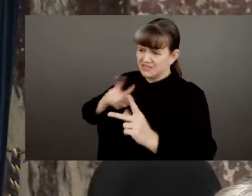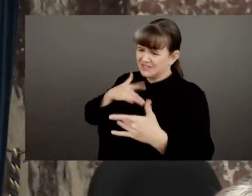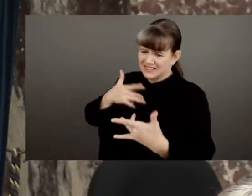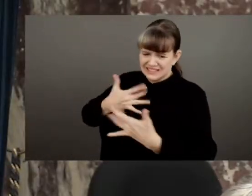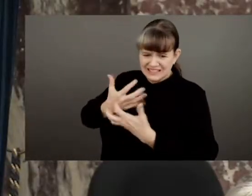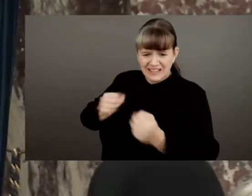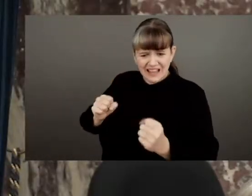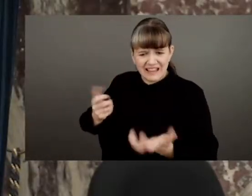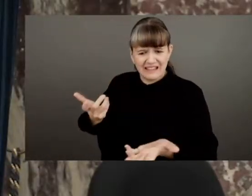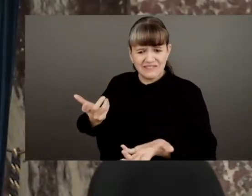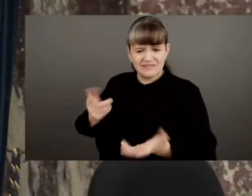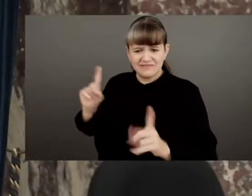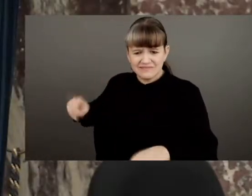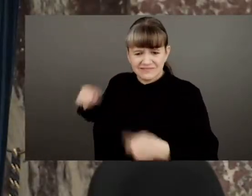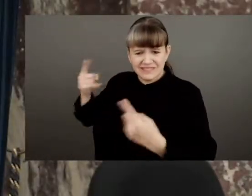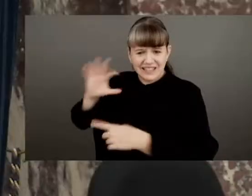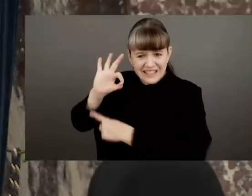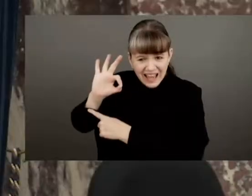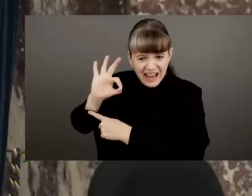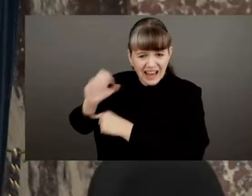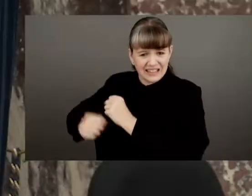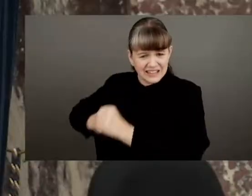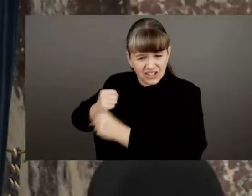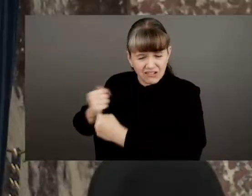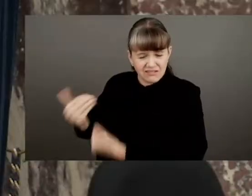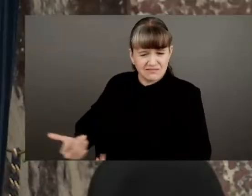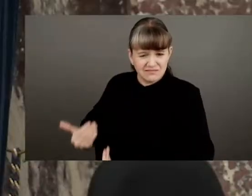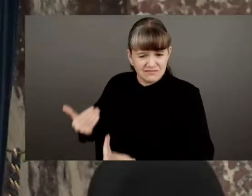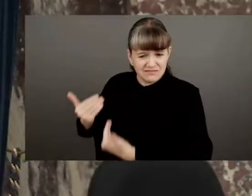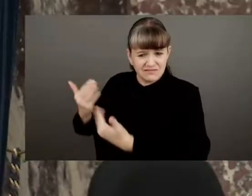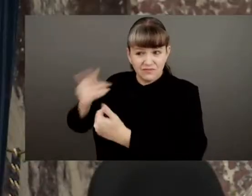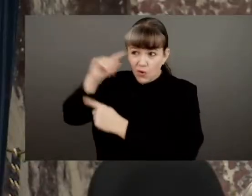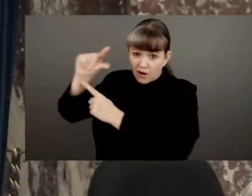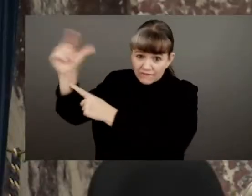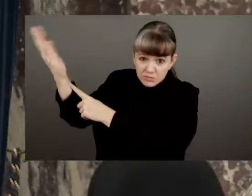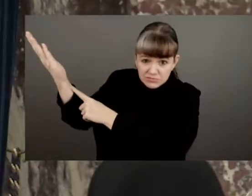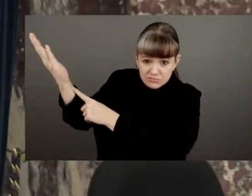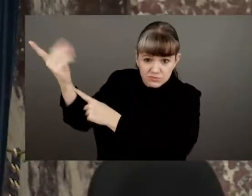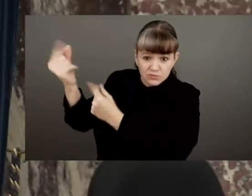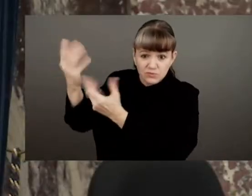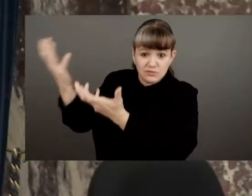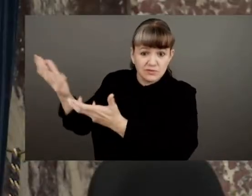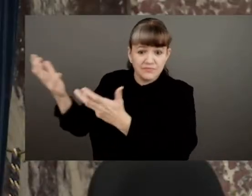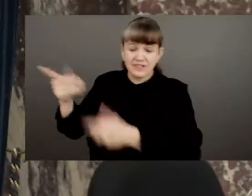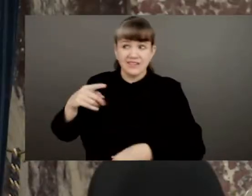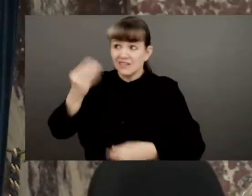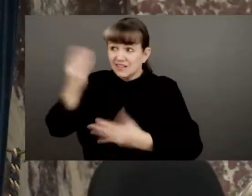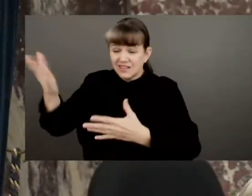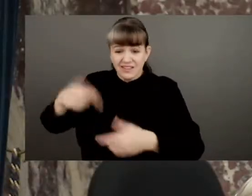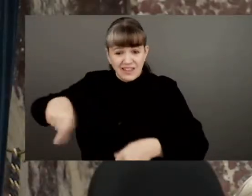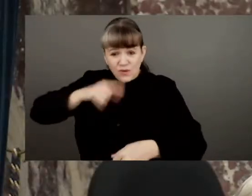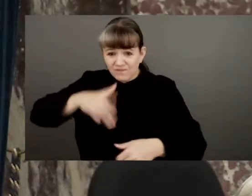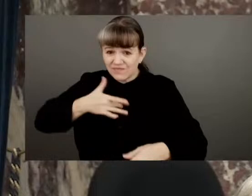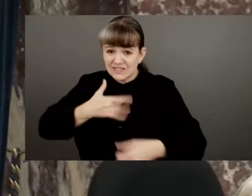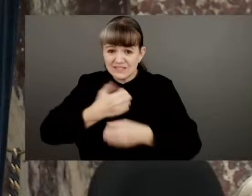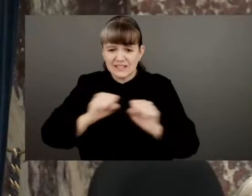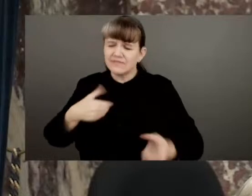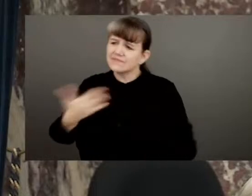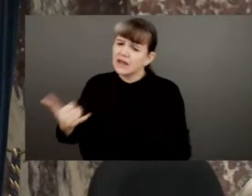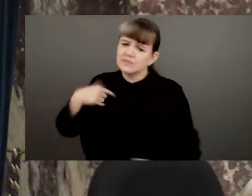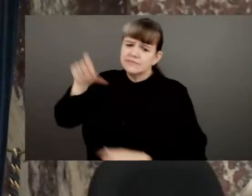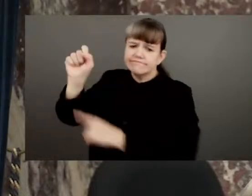Premier, how can British Columbians have any faith in this government when victims are the only ones to bear